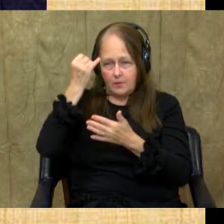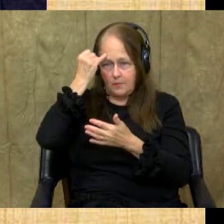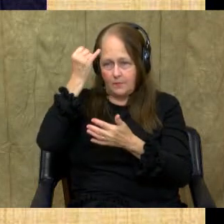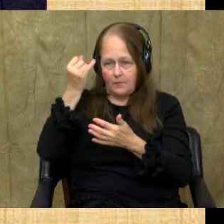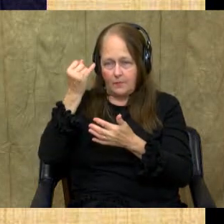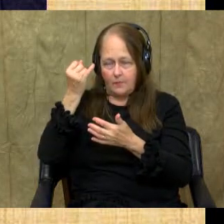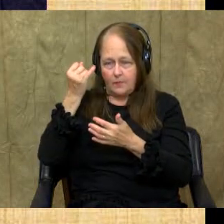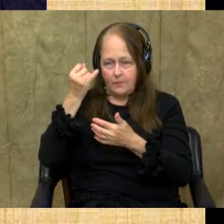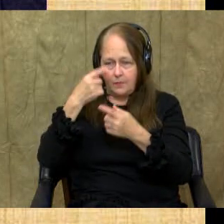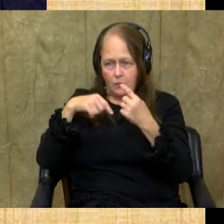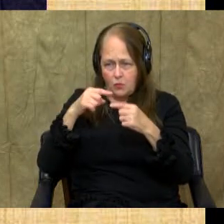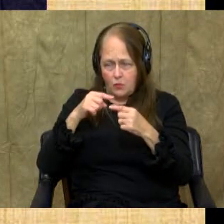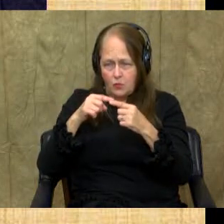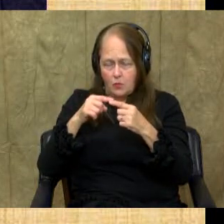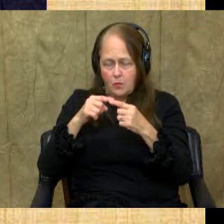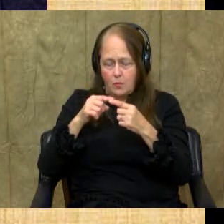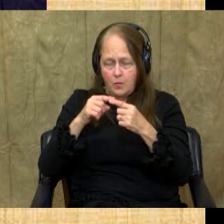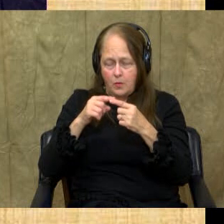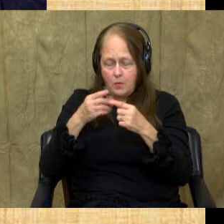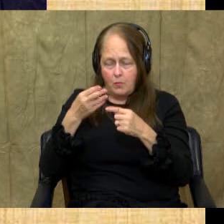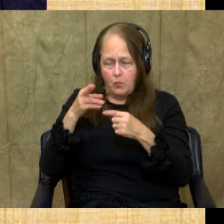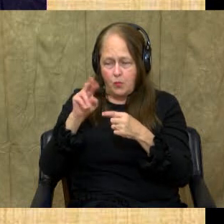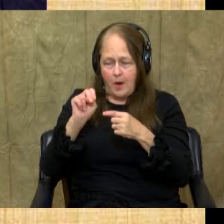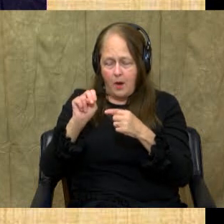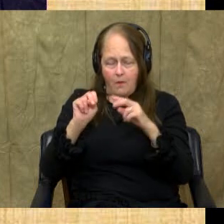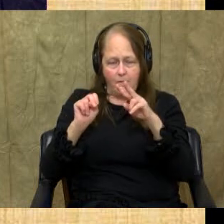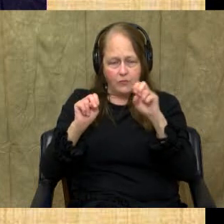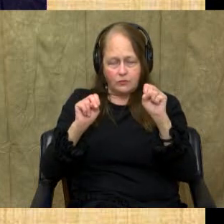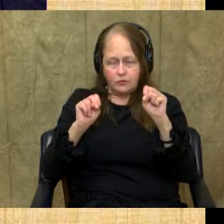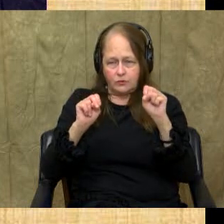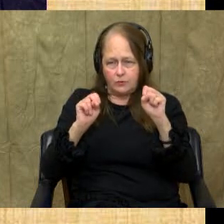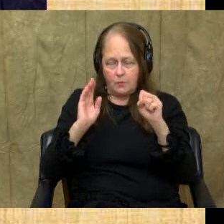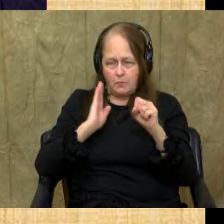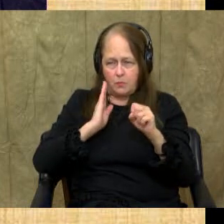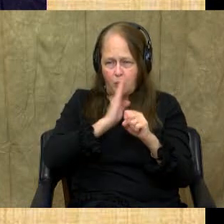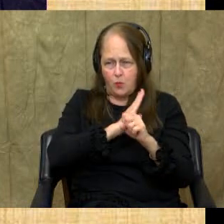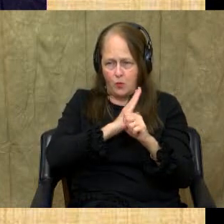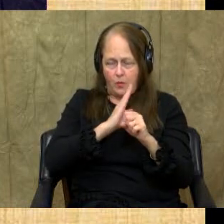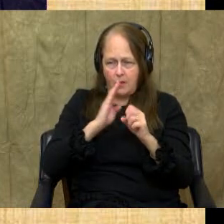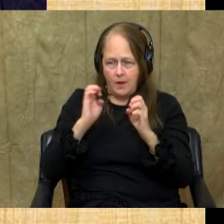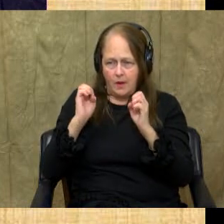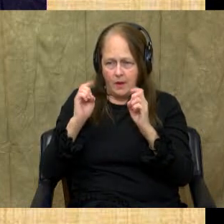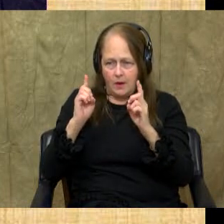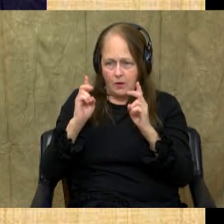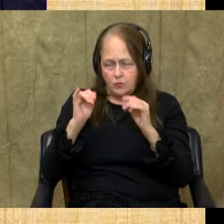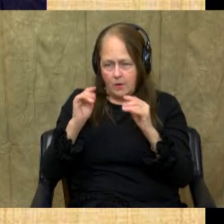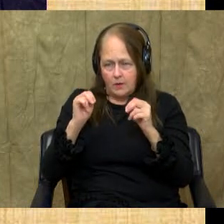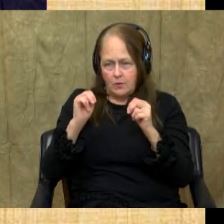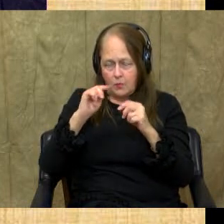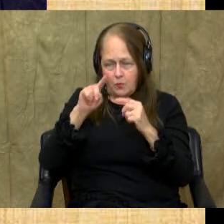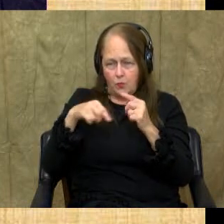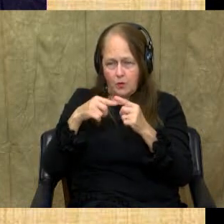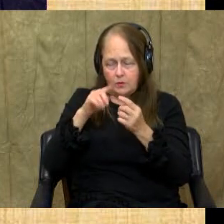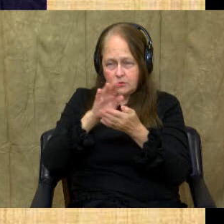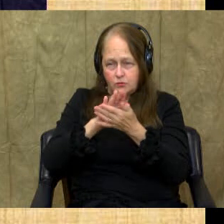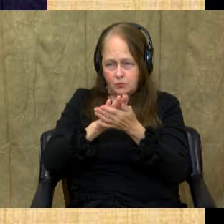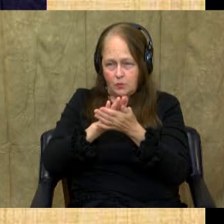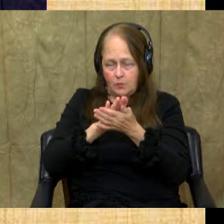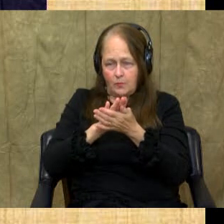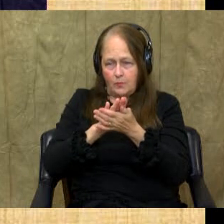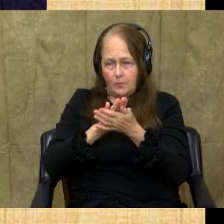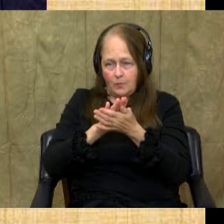sparks coming out, that's when something ugly happened, all right? So back to my question. Which state gave these freedom riders